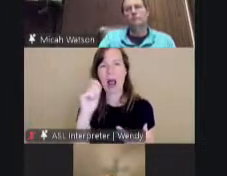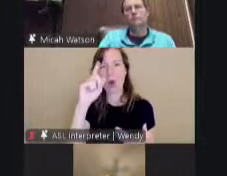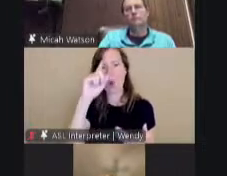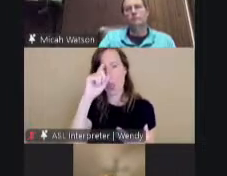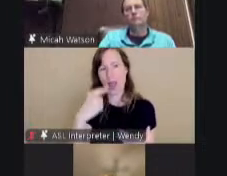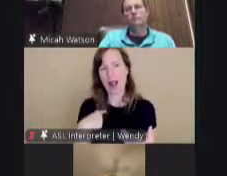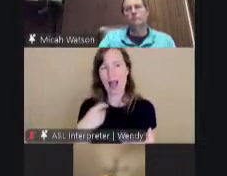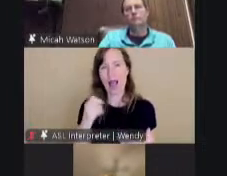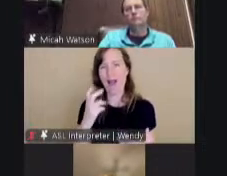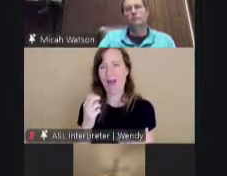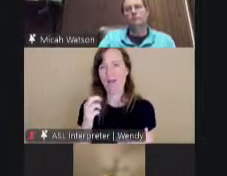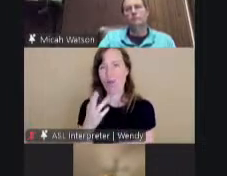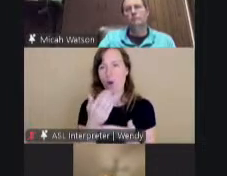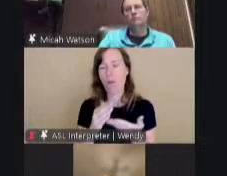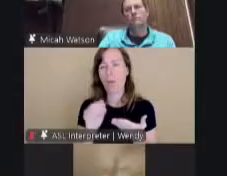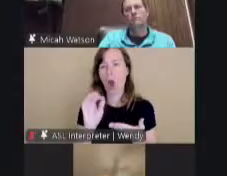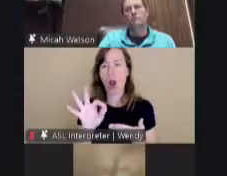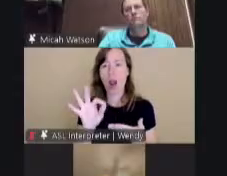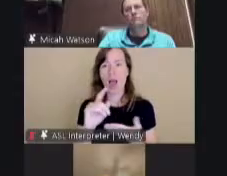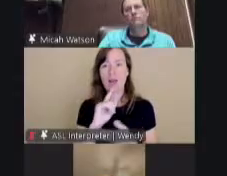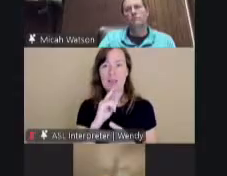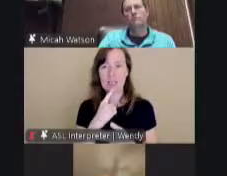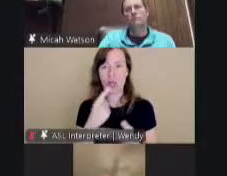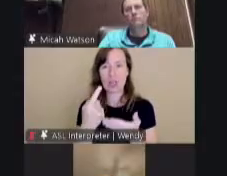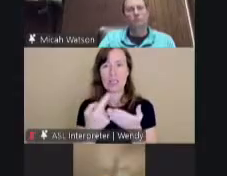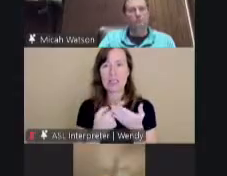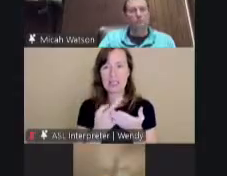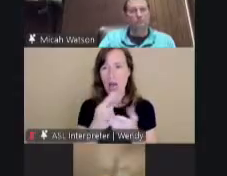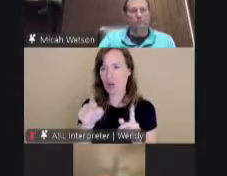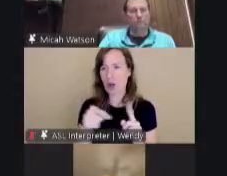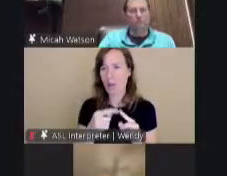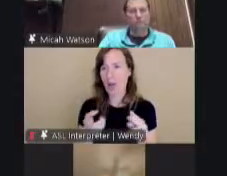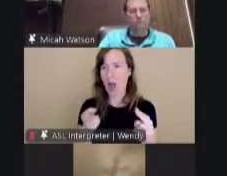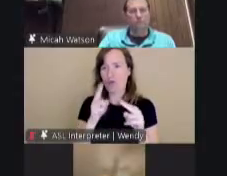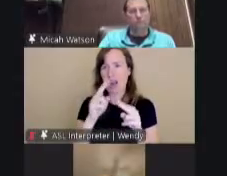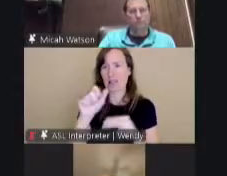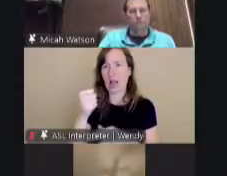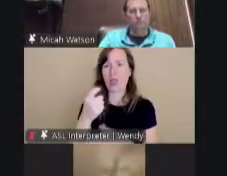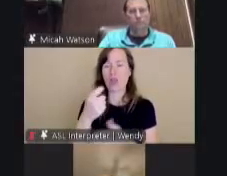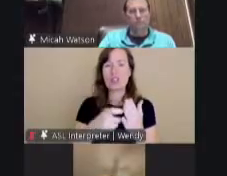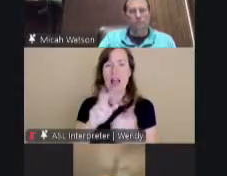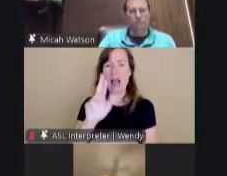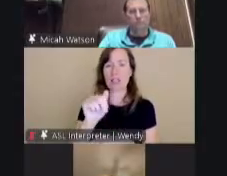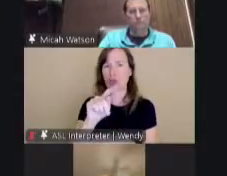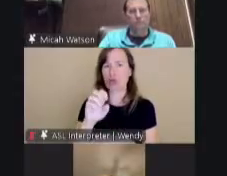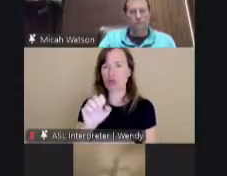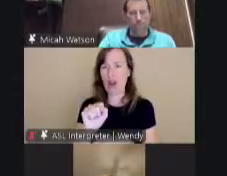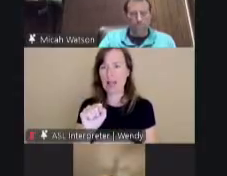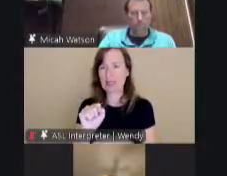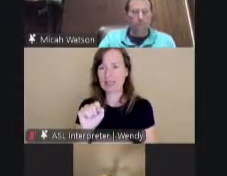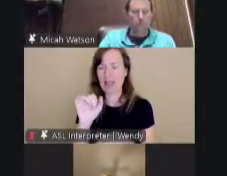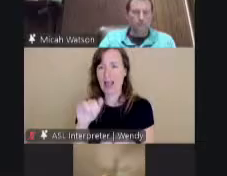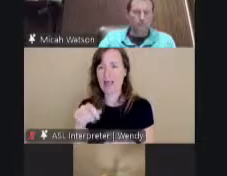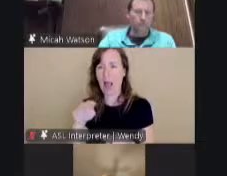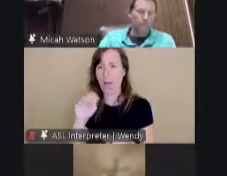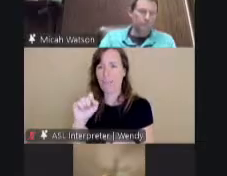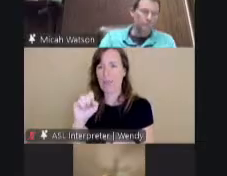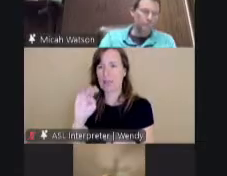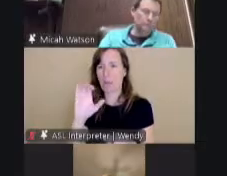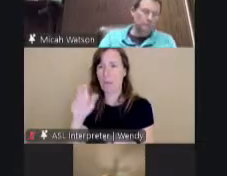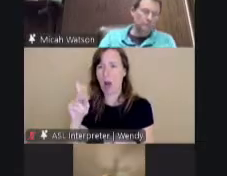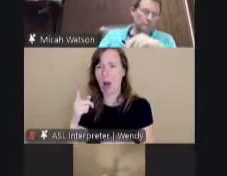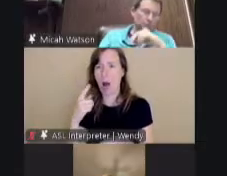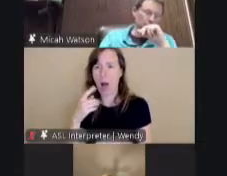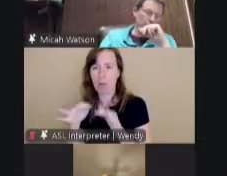ever been part of serious discussions about raising those other tax rates that Ms. Mock mentioned. And so I'd love to